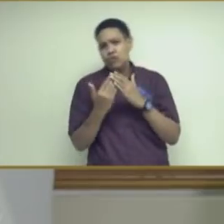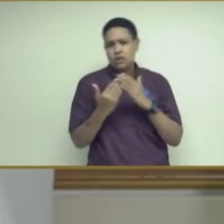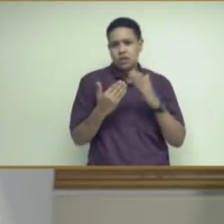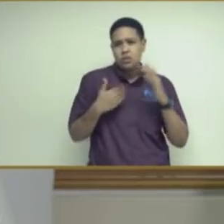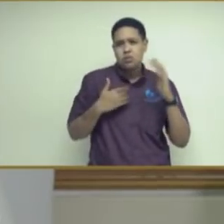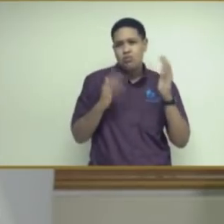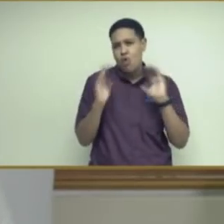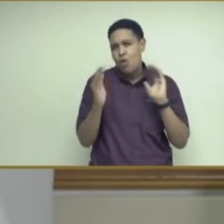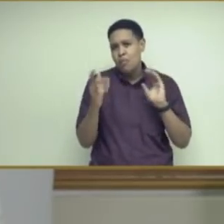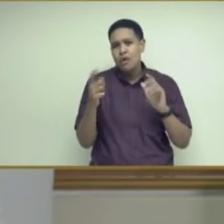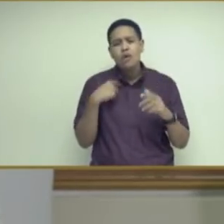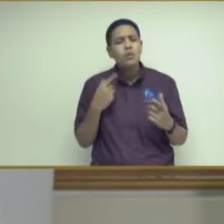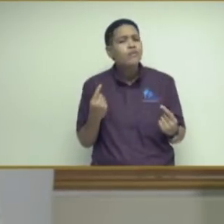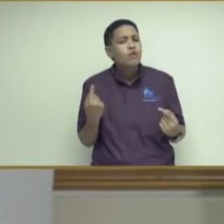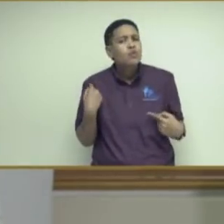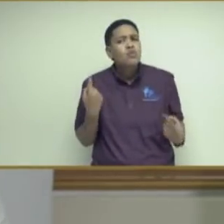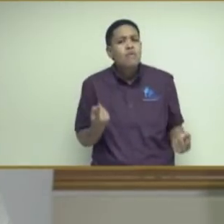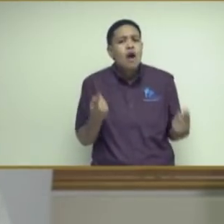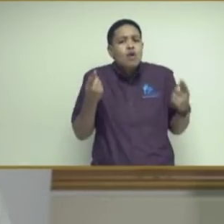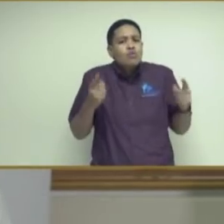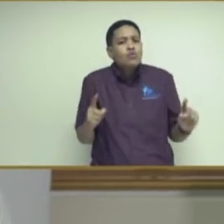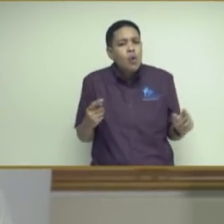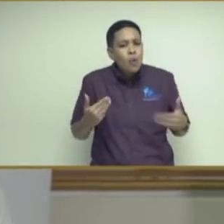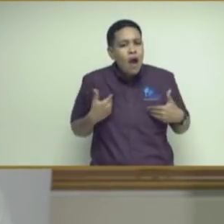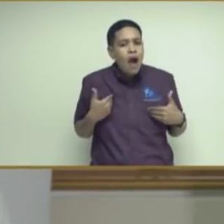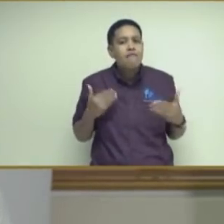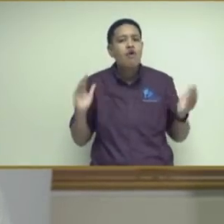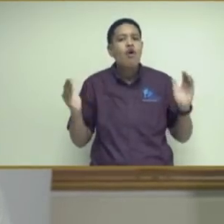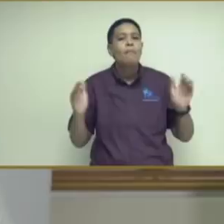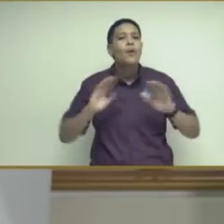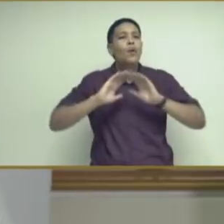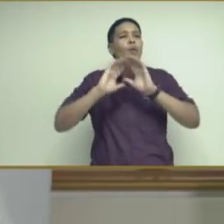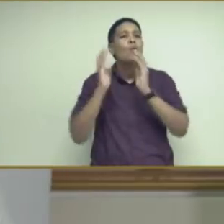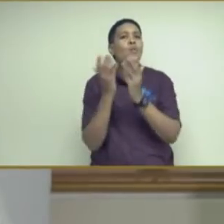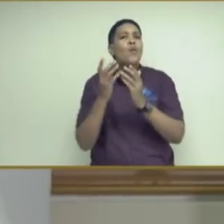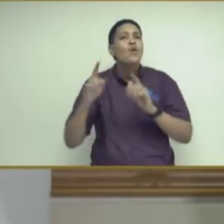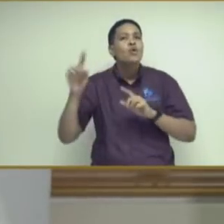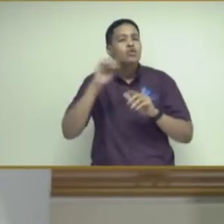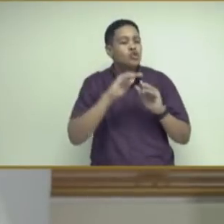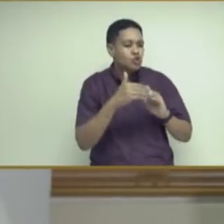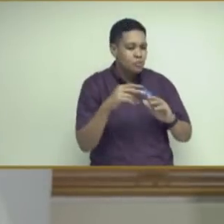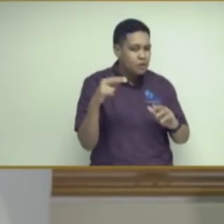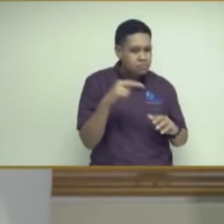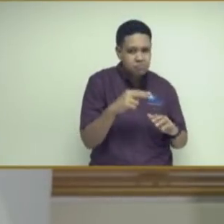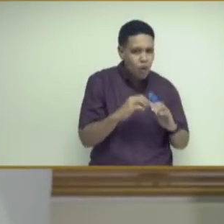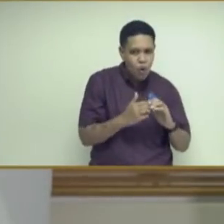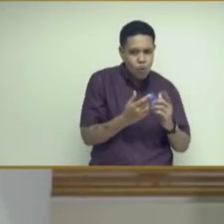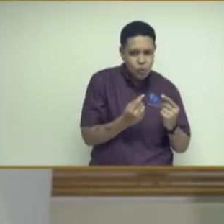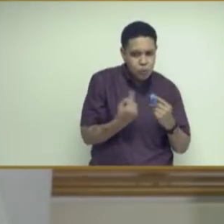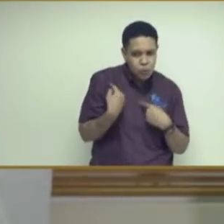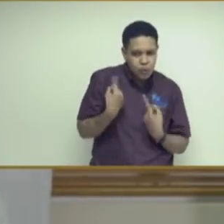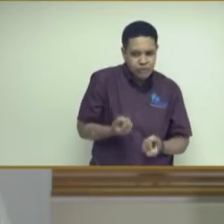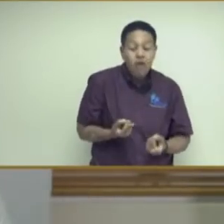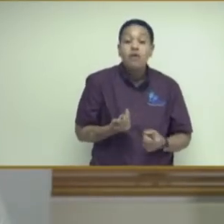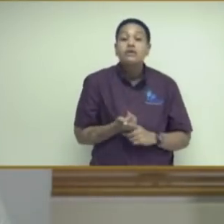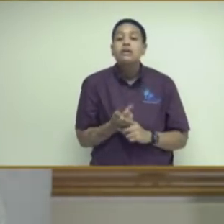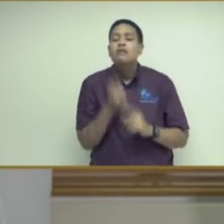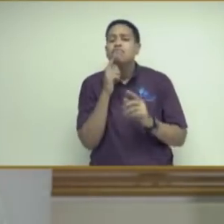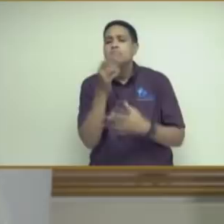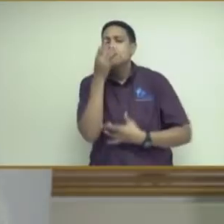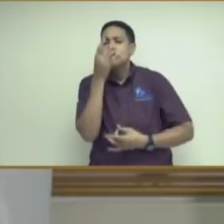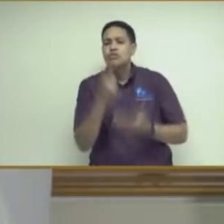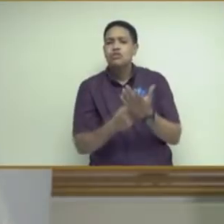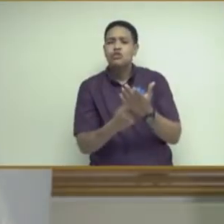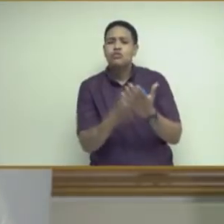the results we have had as it relates to the rest of the world. So some interesting discussions, part of the COVID conversation that will